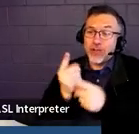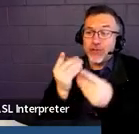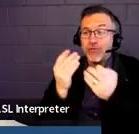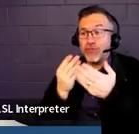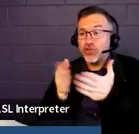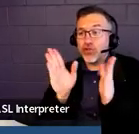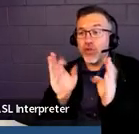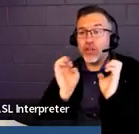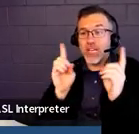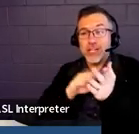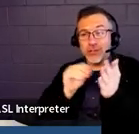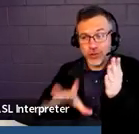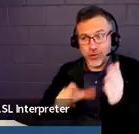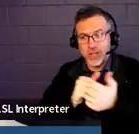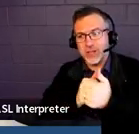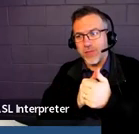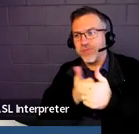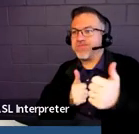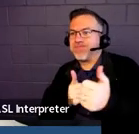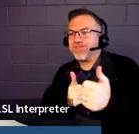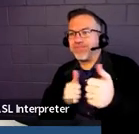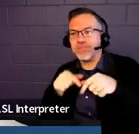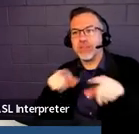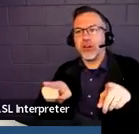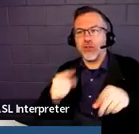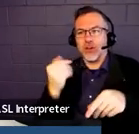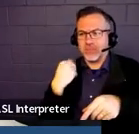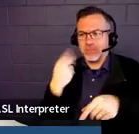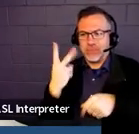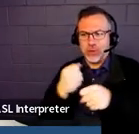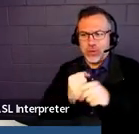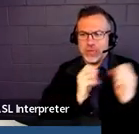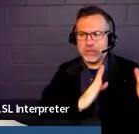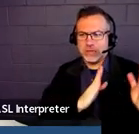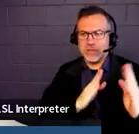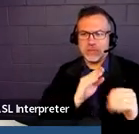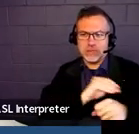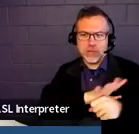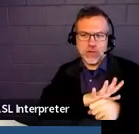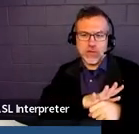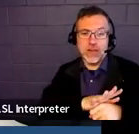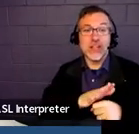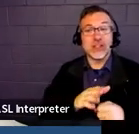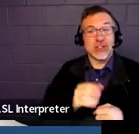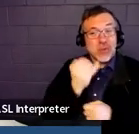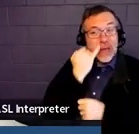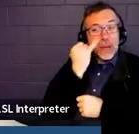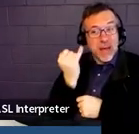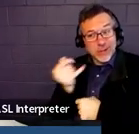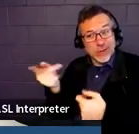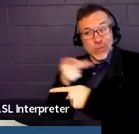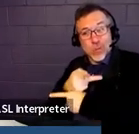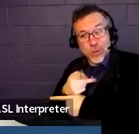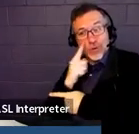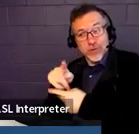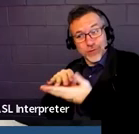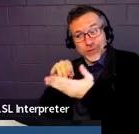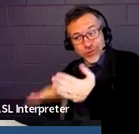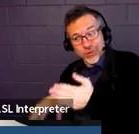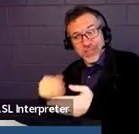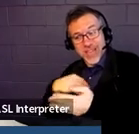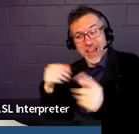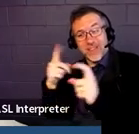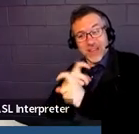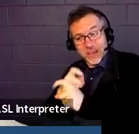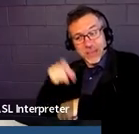development. So we can only imagine what that means for our students with complex needs and the regression and